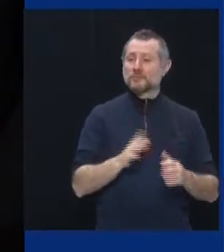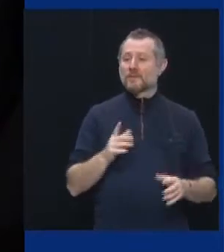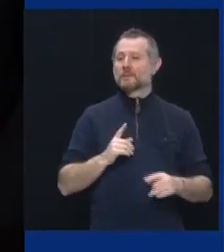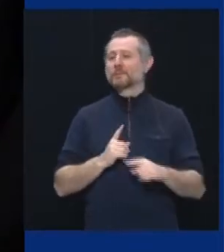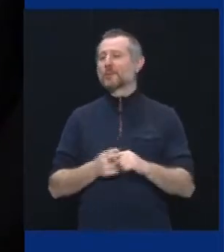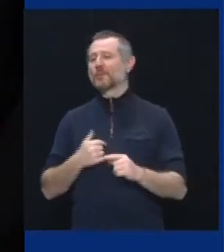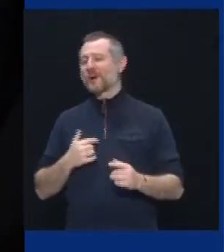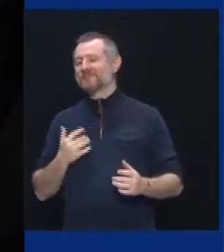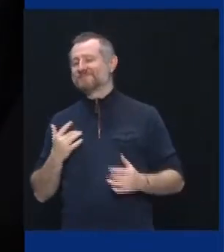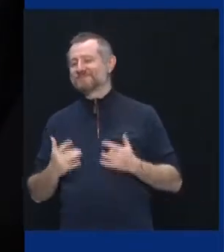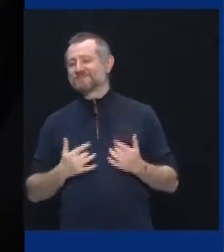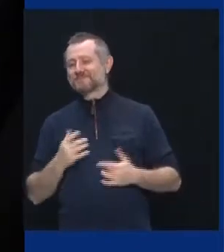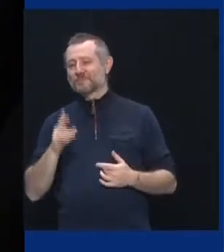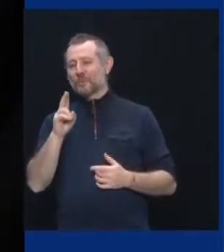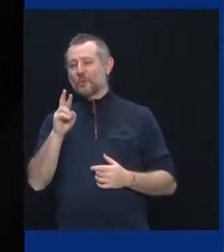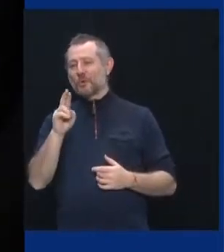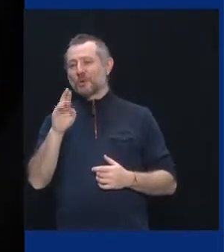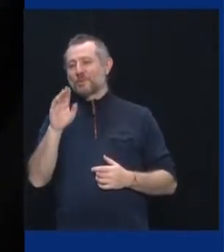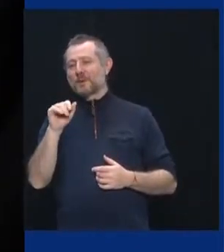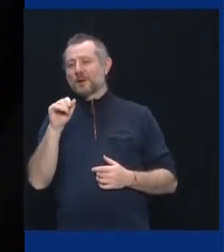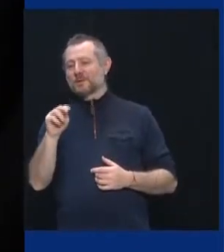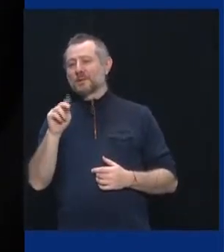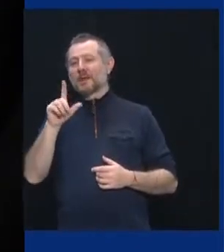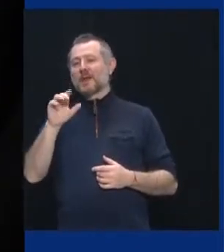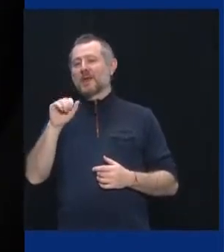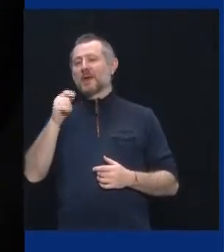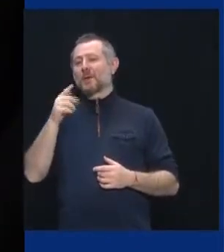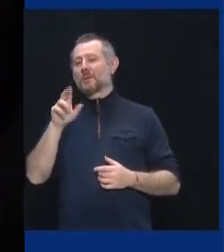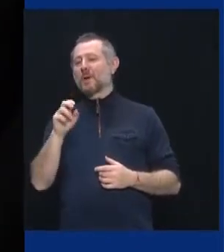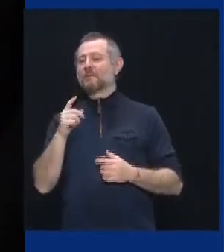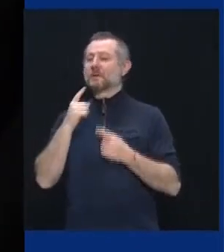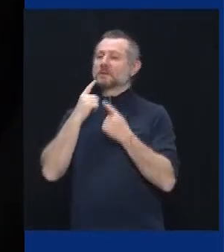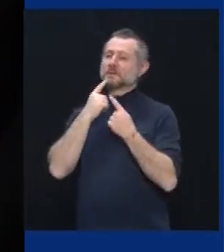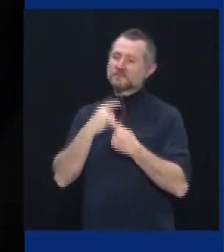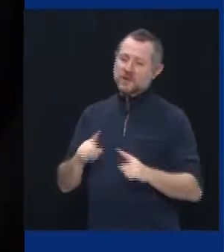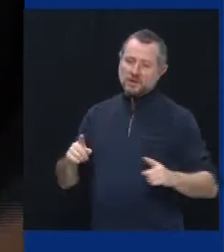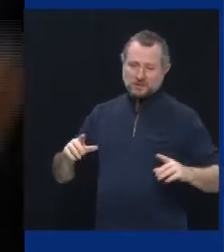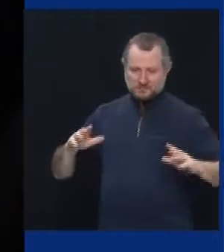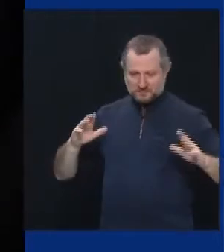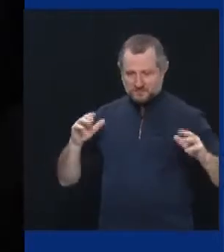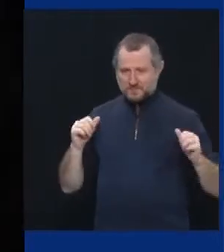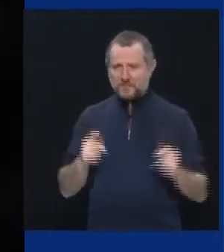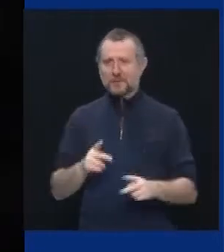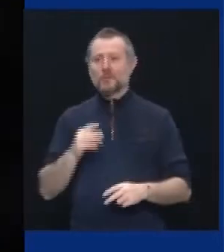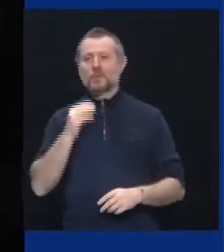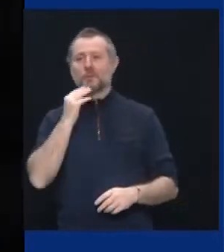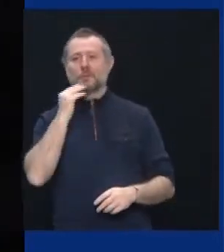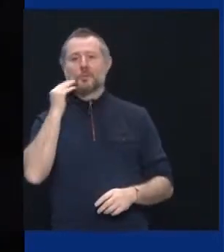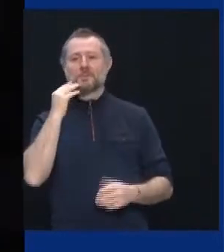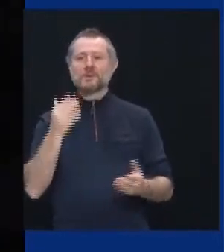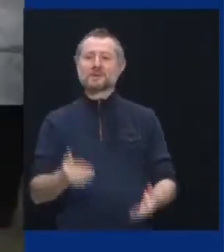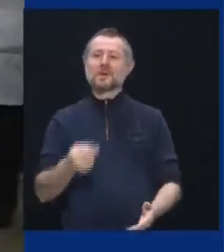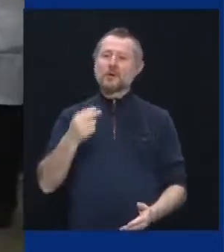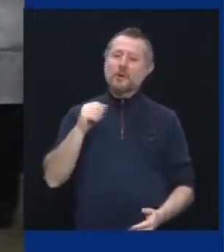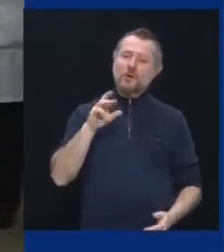the Urban League is finally coming home to Harlem, where you started.